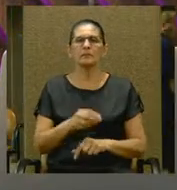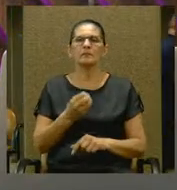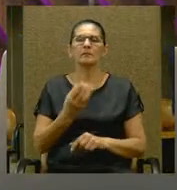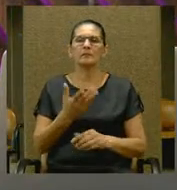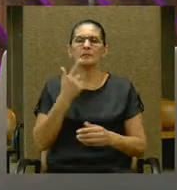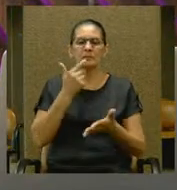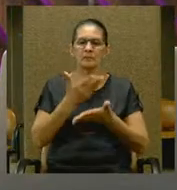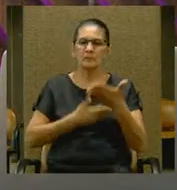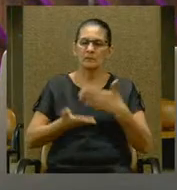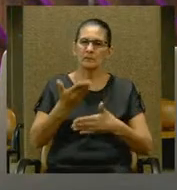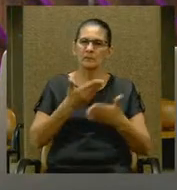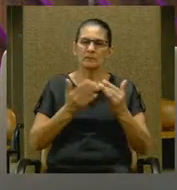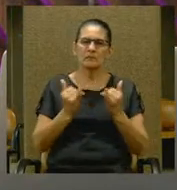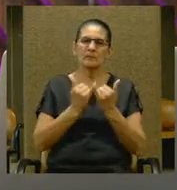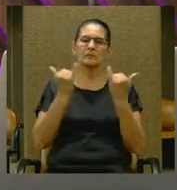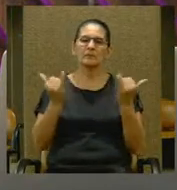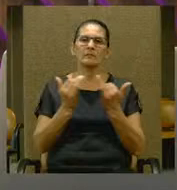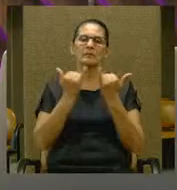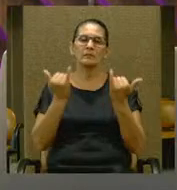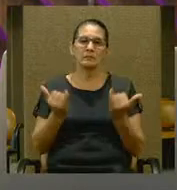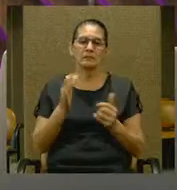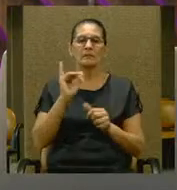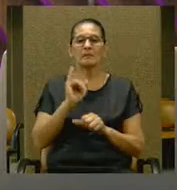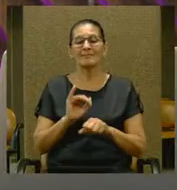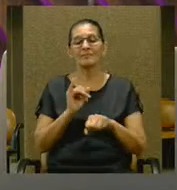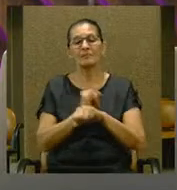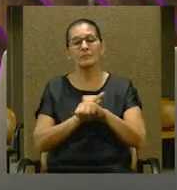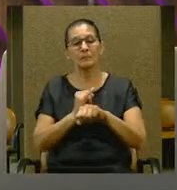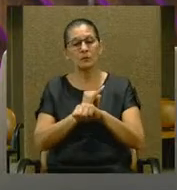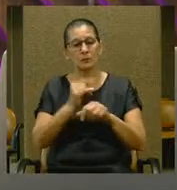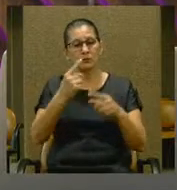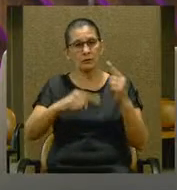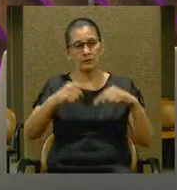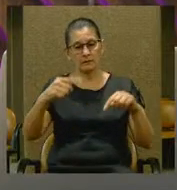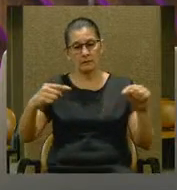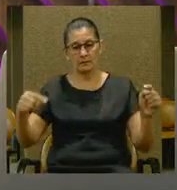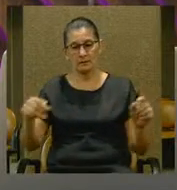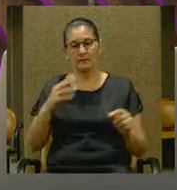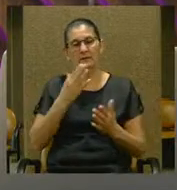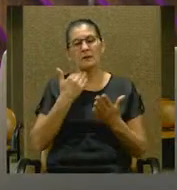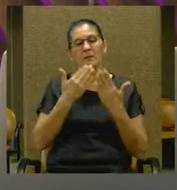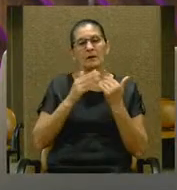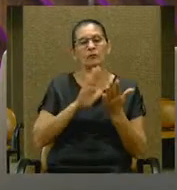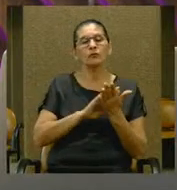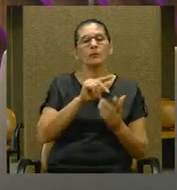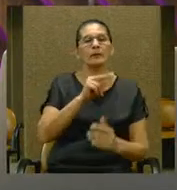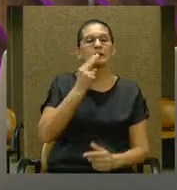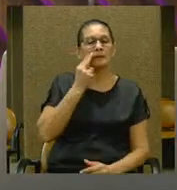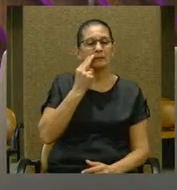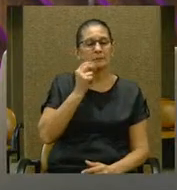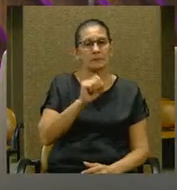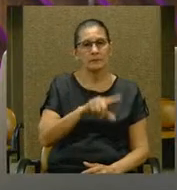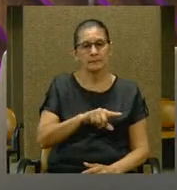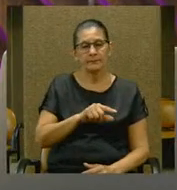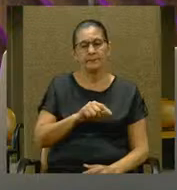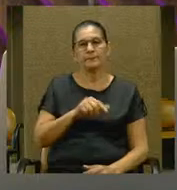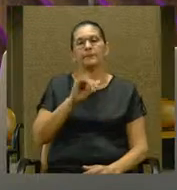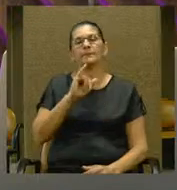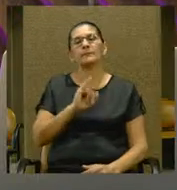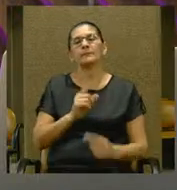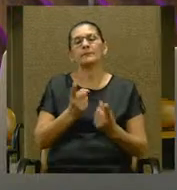have registered, those who work with us on a daily basis, and they are very interested in this topic, and